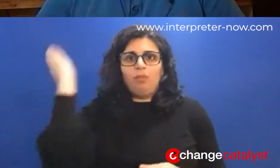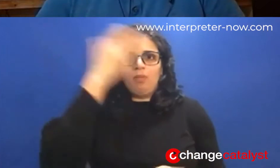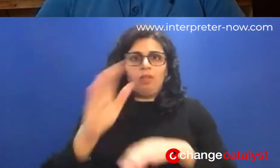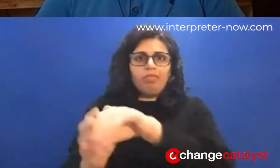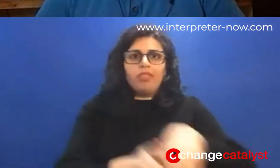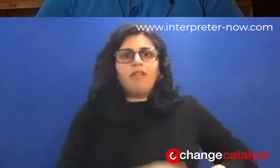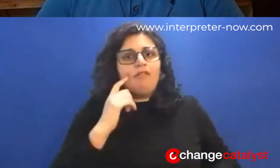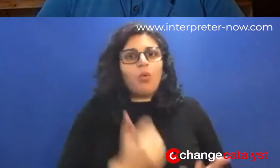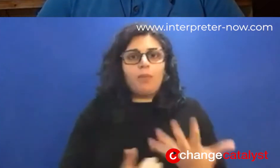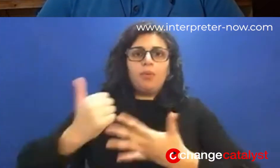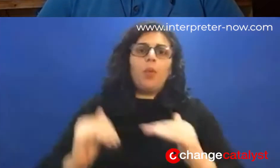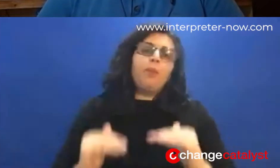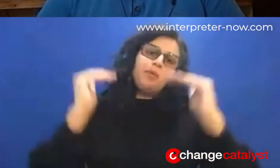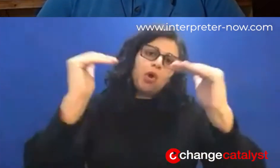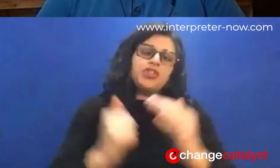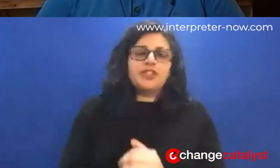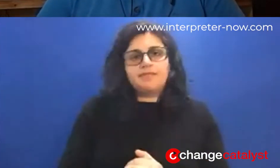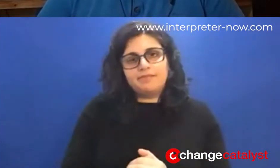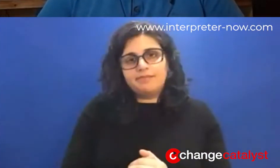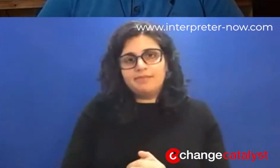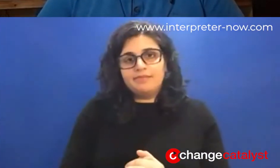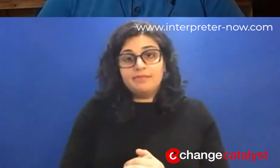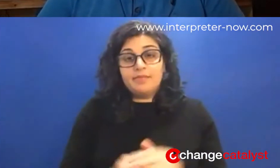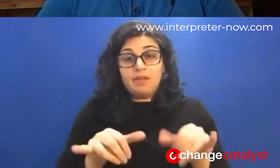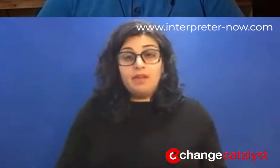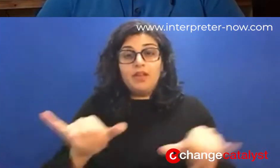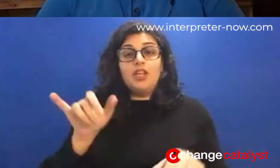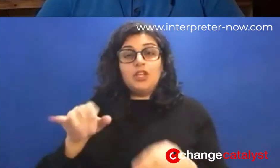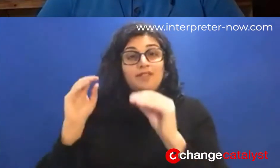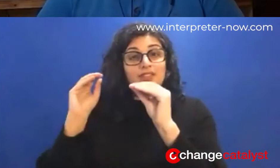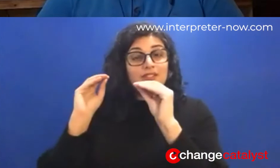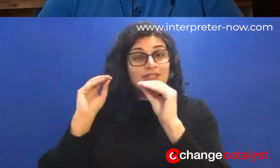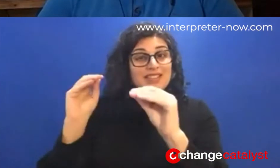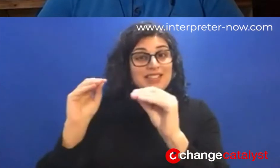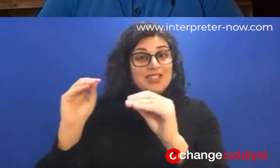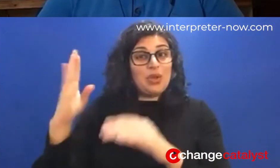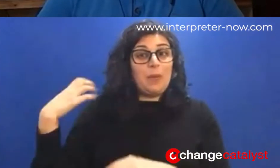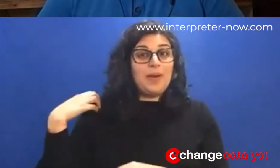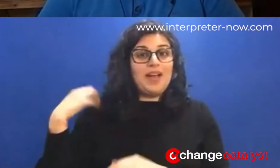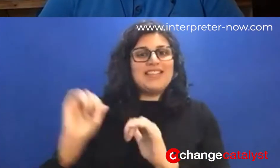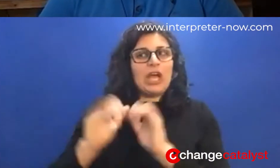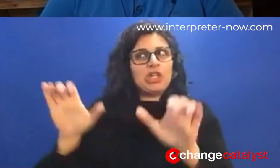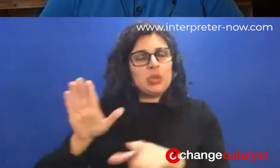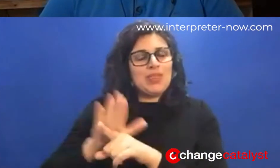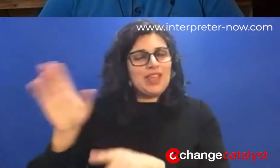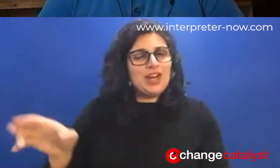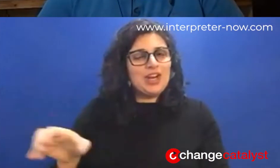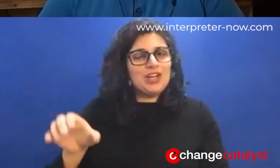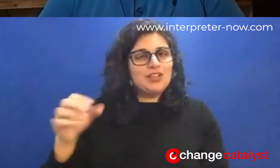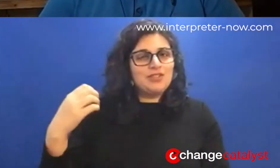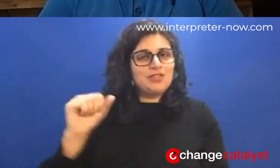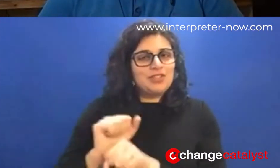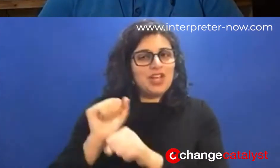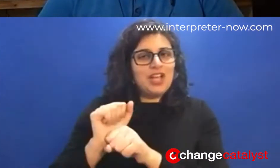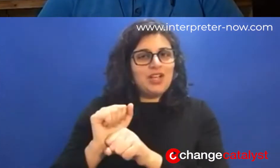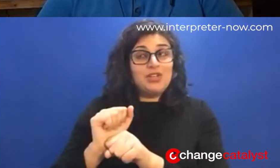which happens all the time. The more common one is you have to train your boss, how to do their job. You're good enough to train your boss, but you're not good